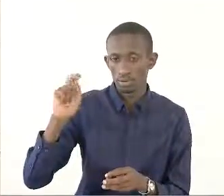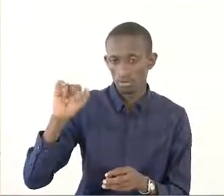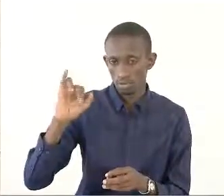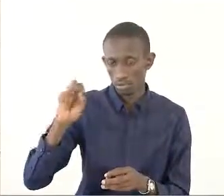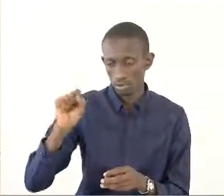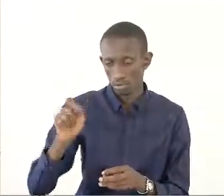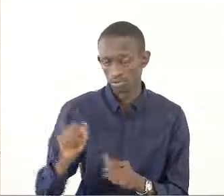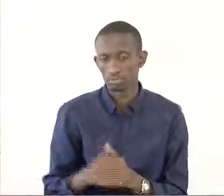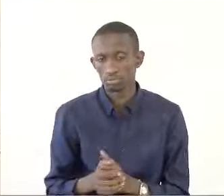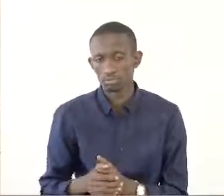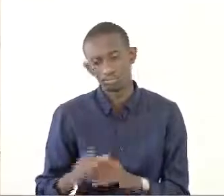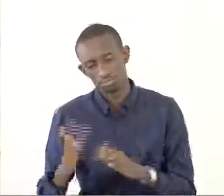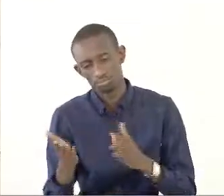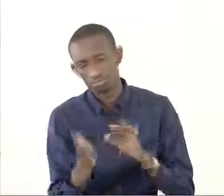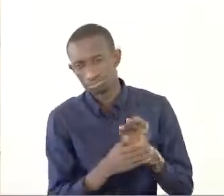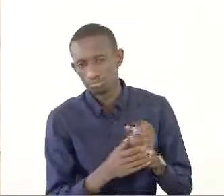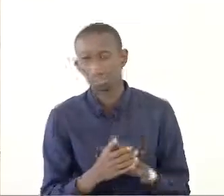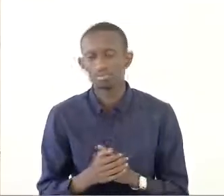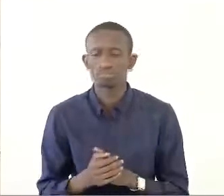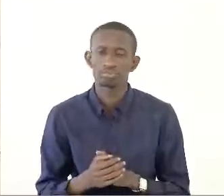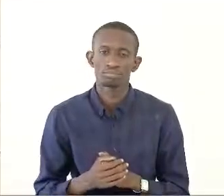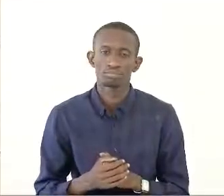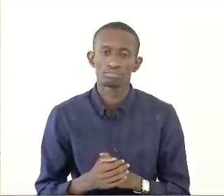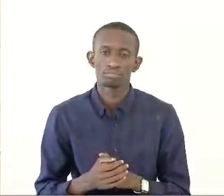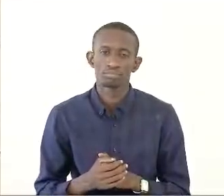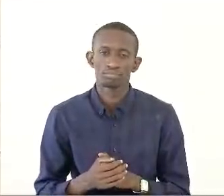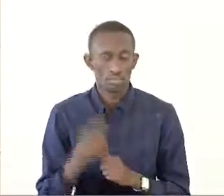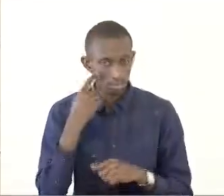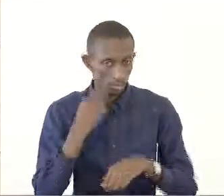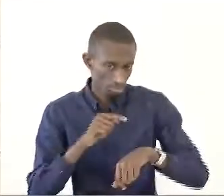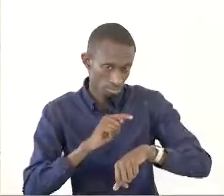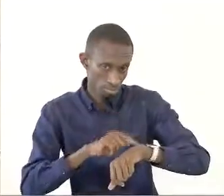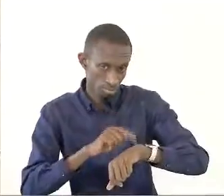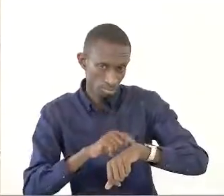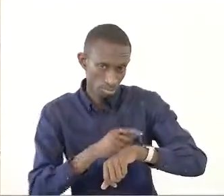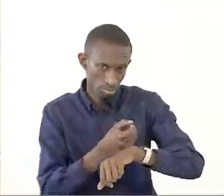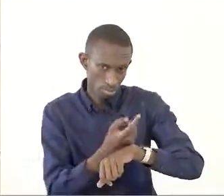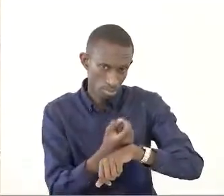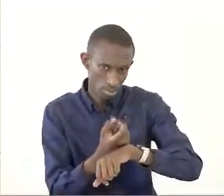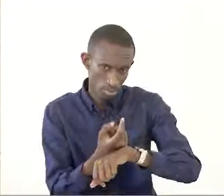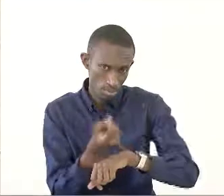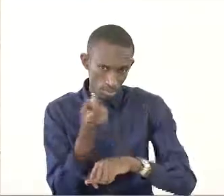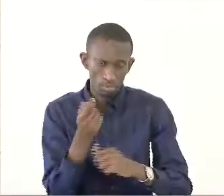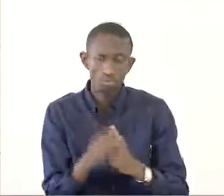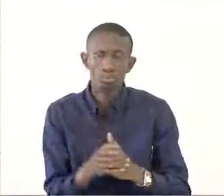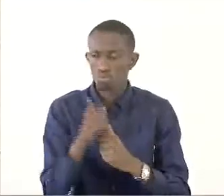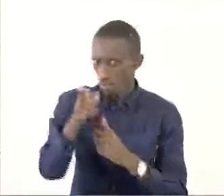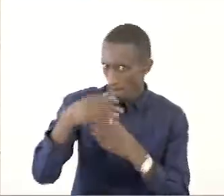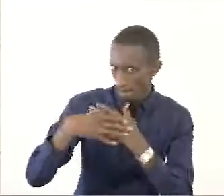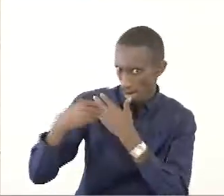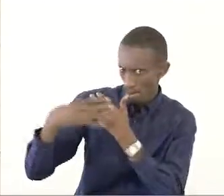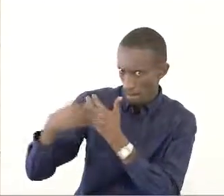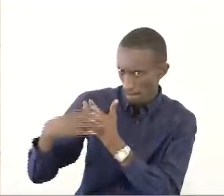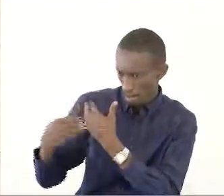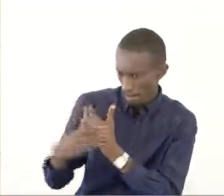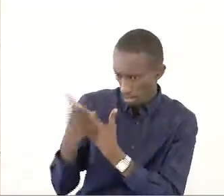had. Let's now have like a very few minutes or a few seconds. You copy this, and after